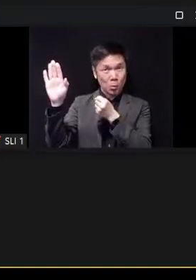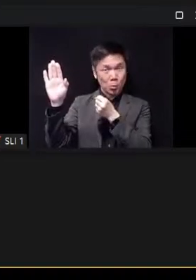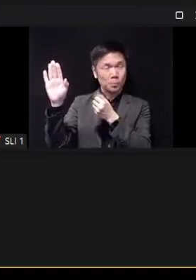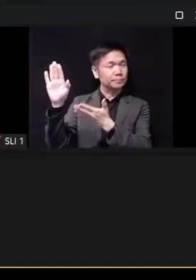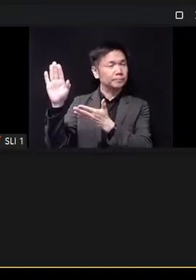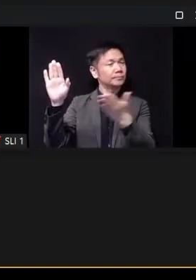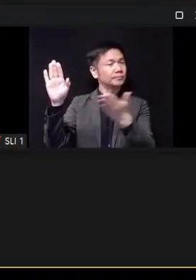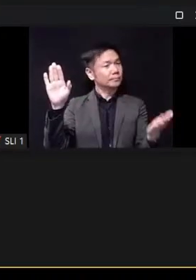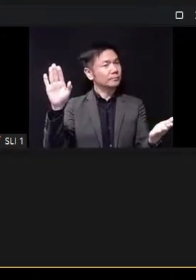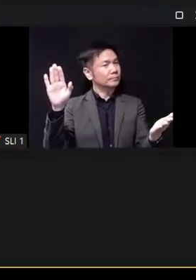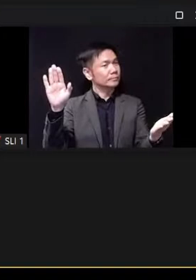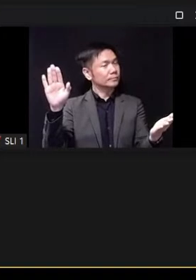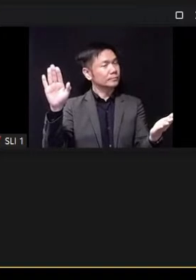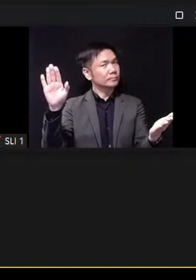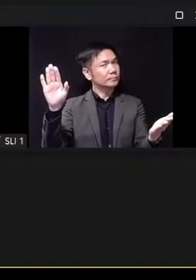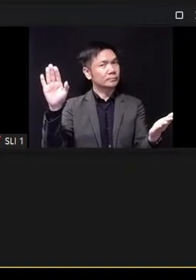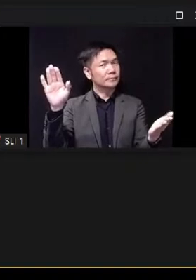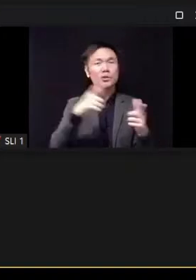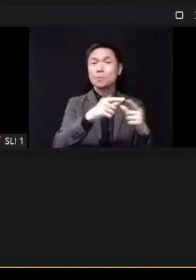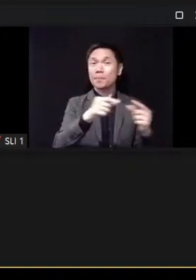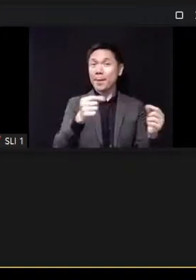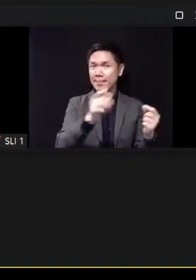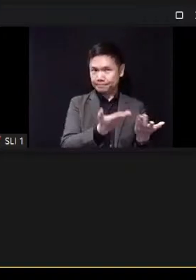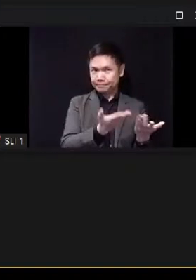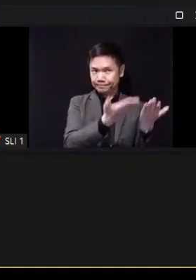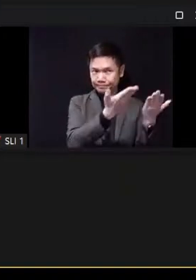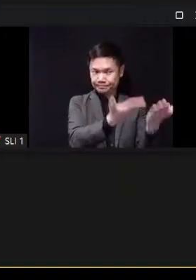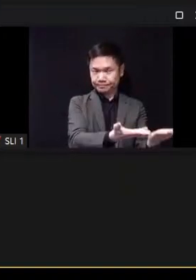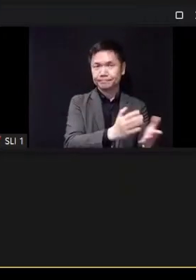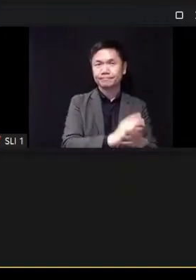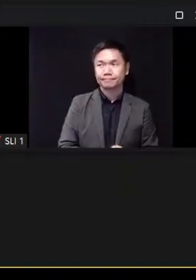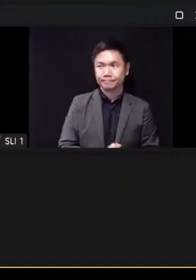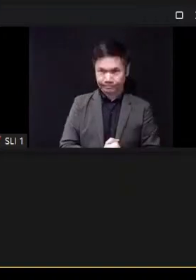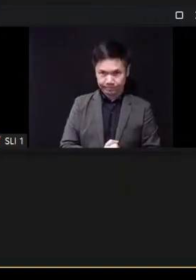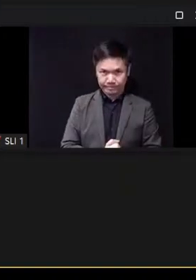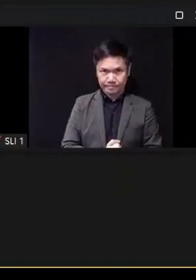the distinguished delegate from Japan.